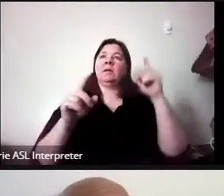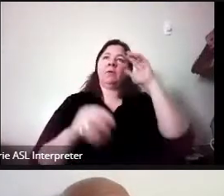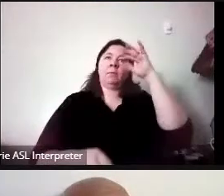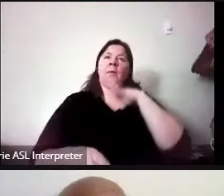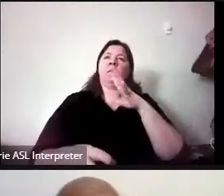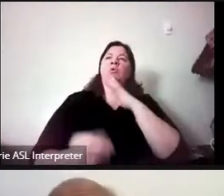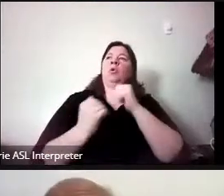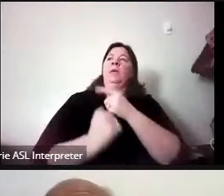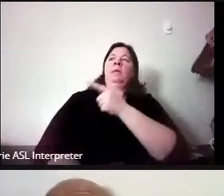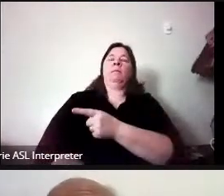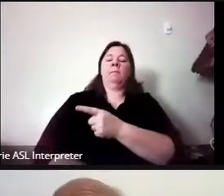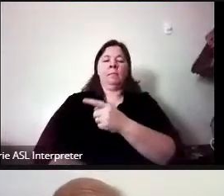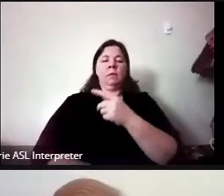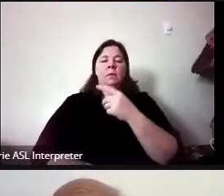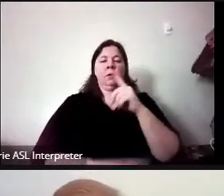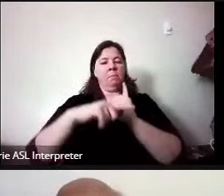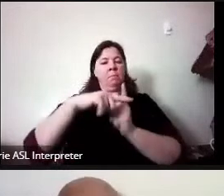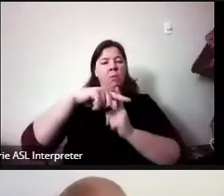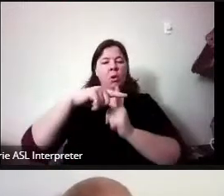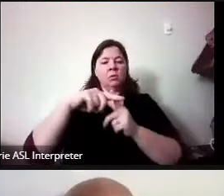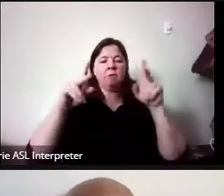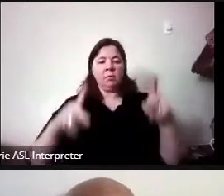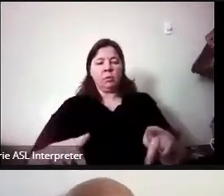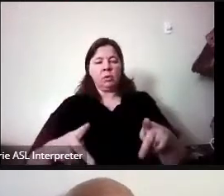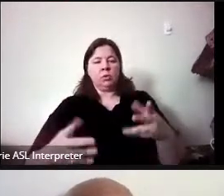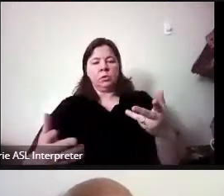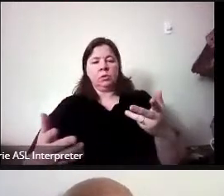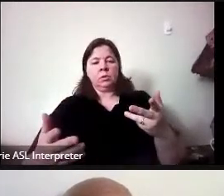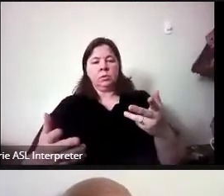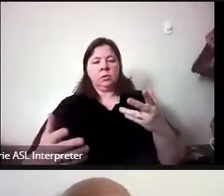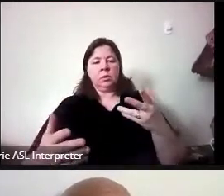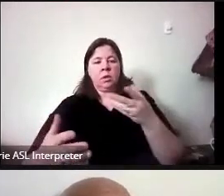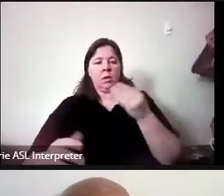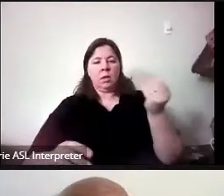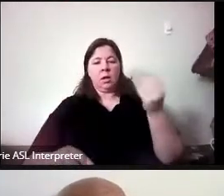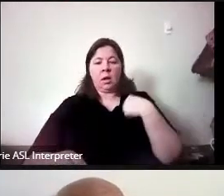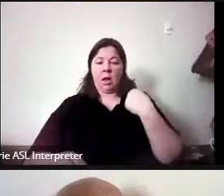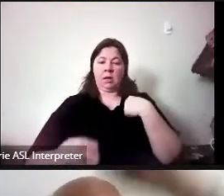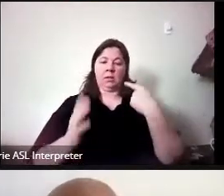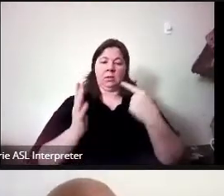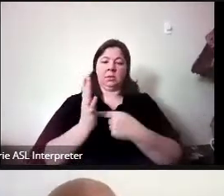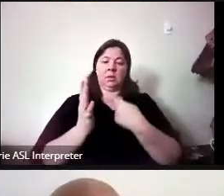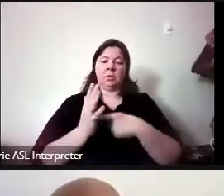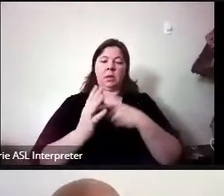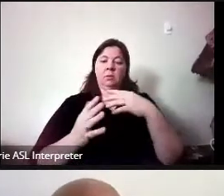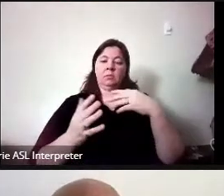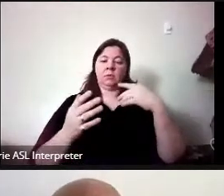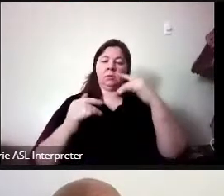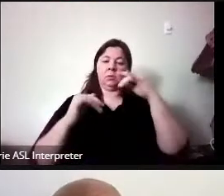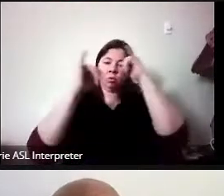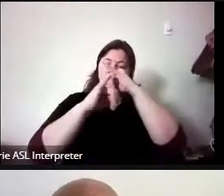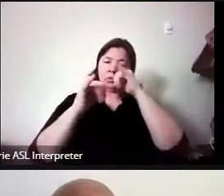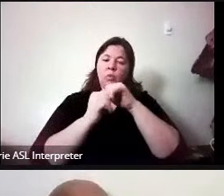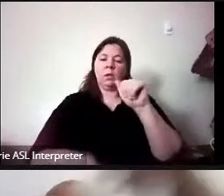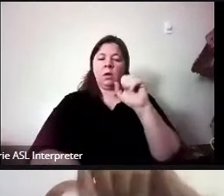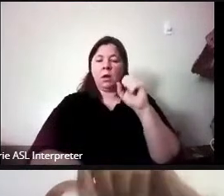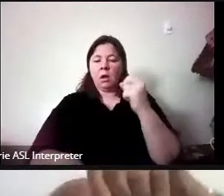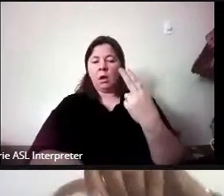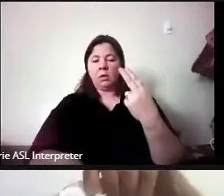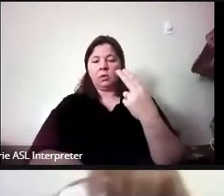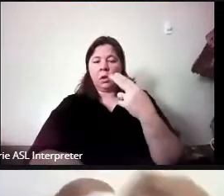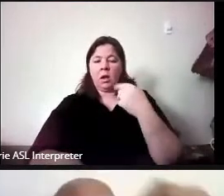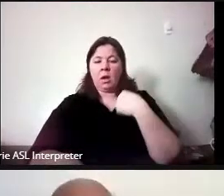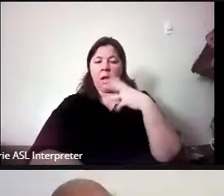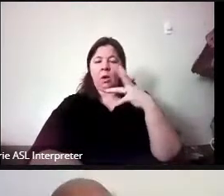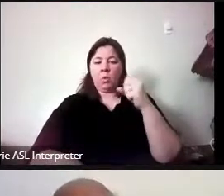to him. He is such a positive energy he is having. And even I sometimes joke to Ash, like I told to Ash, I